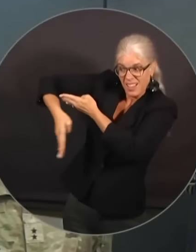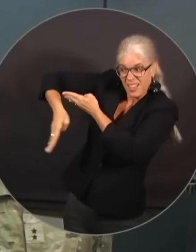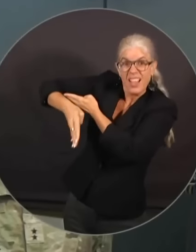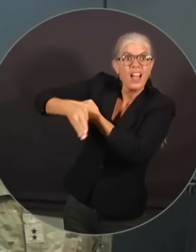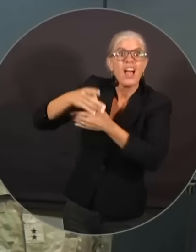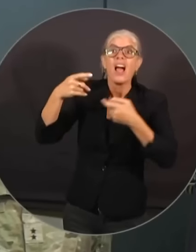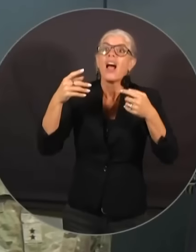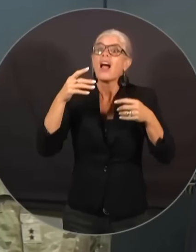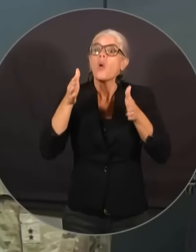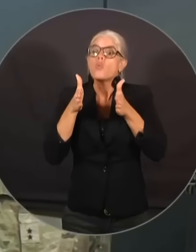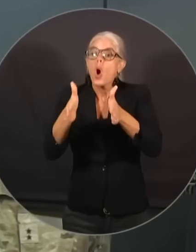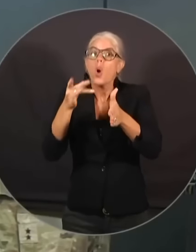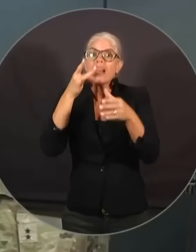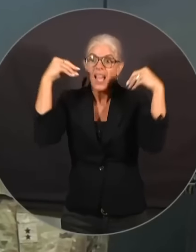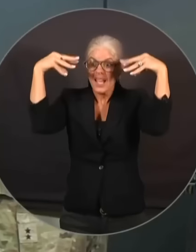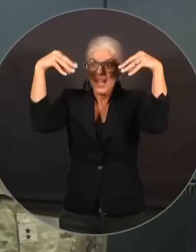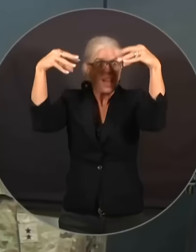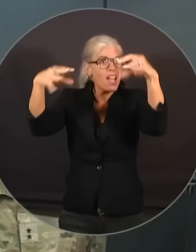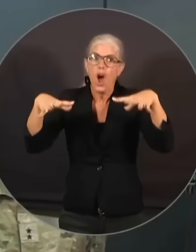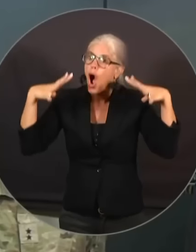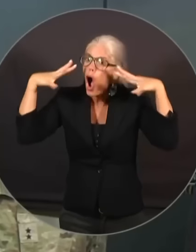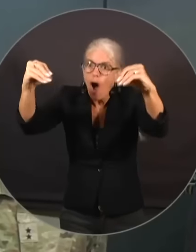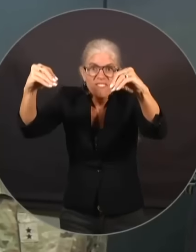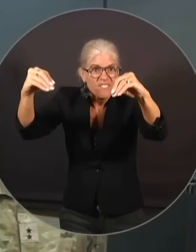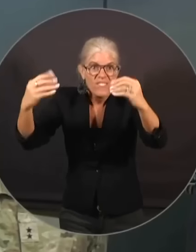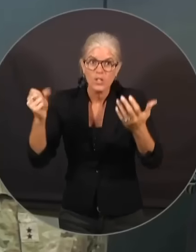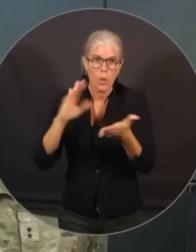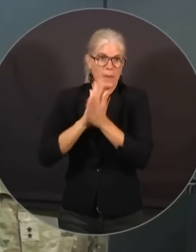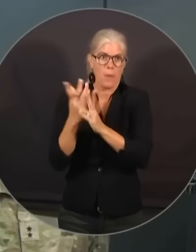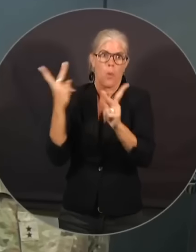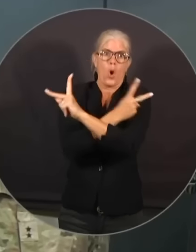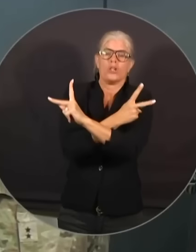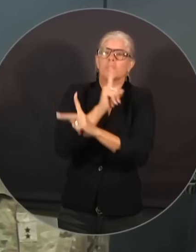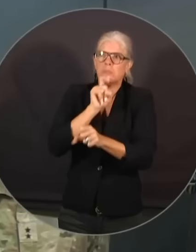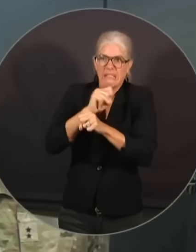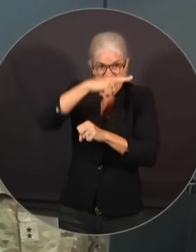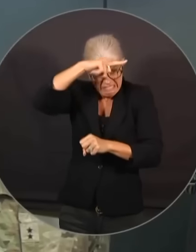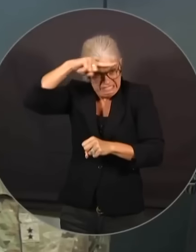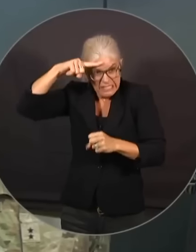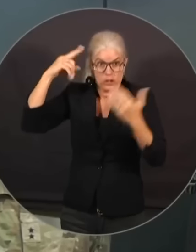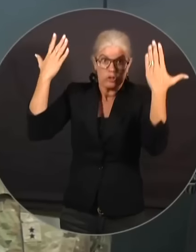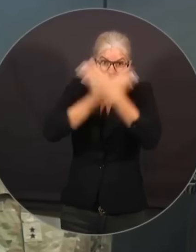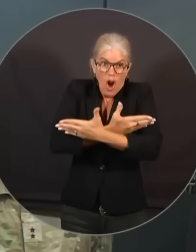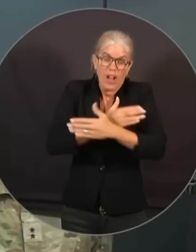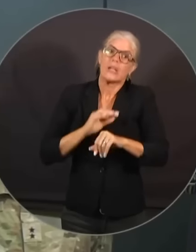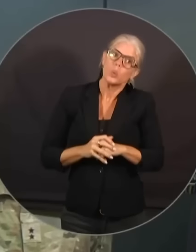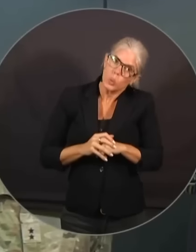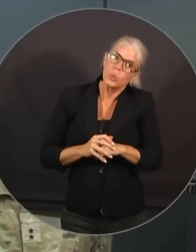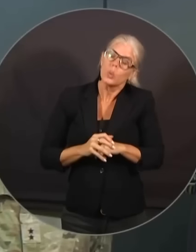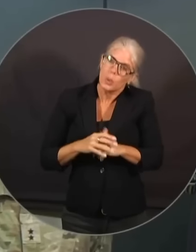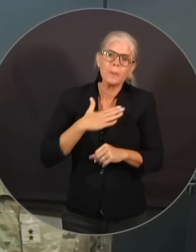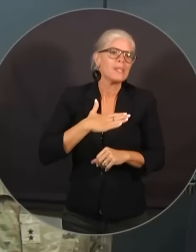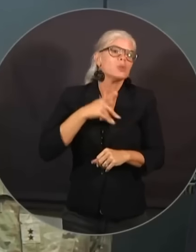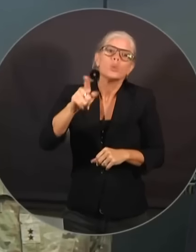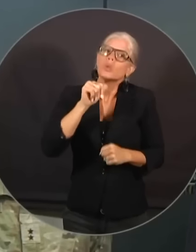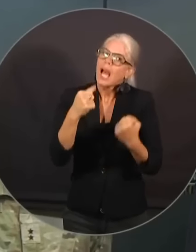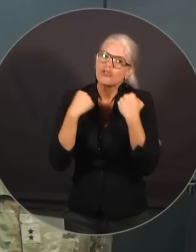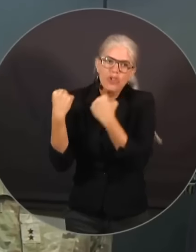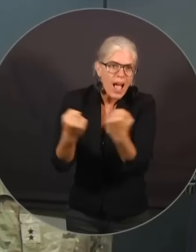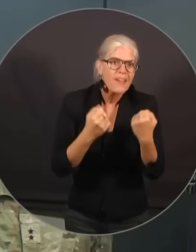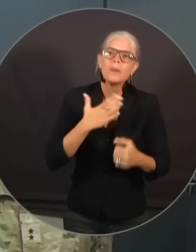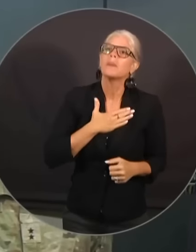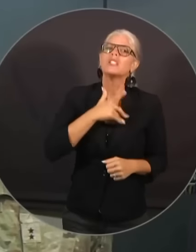have in the Big Bend area, are going to go out. It is going to be very dark. So please do not drive. Do not go out. Wait